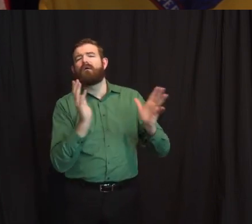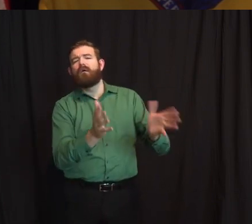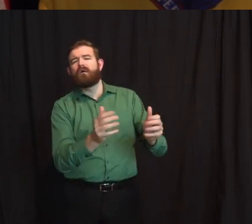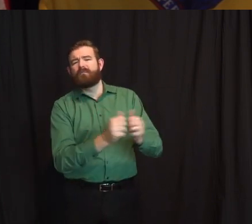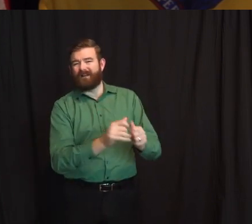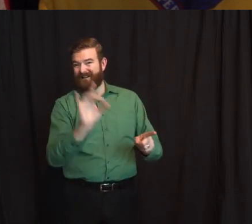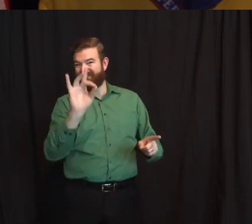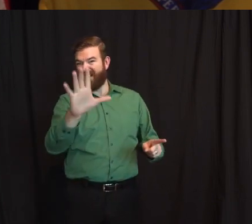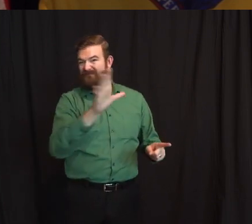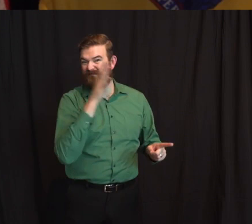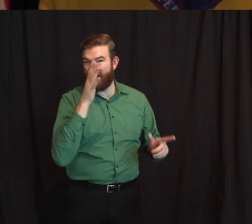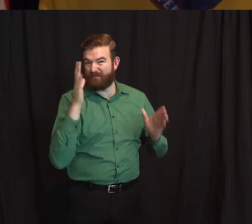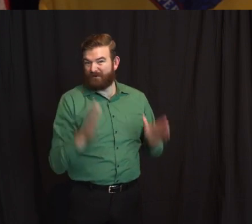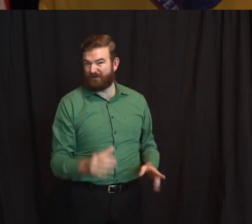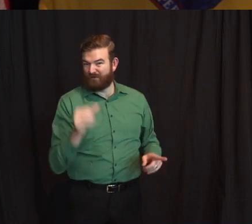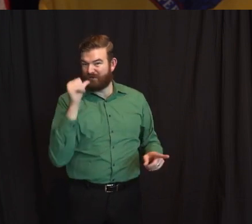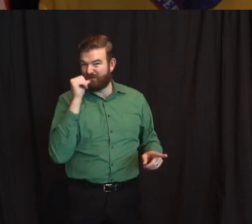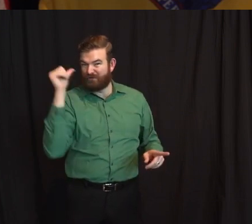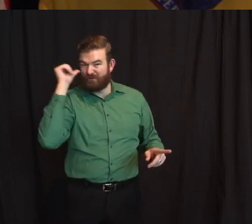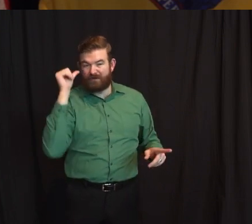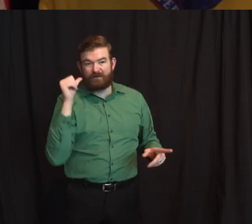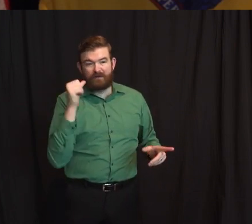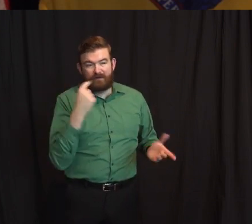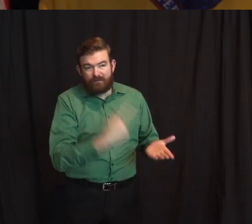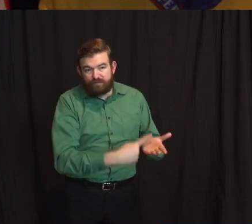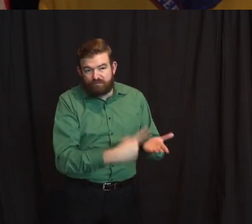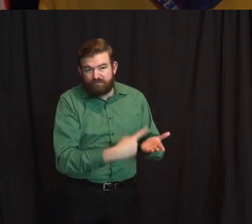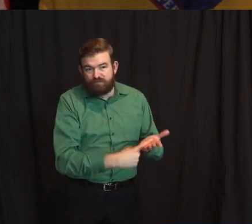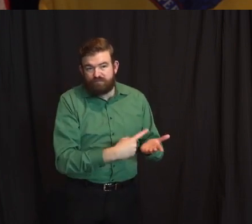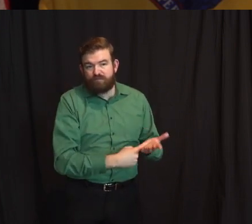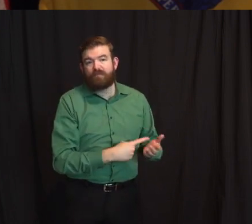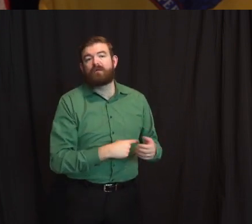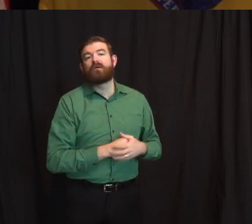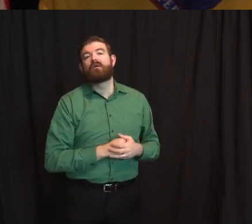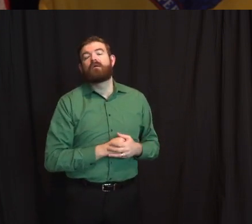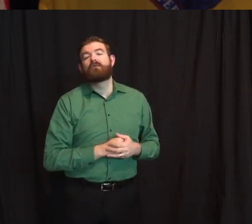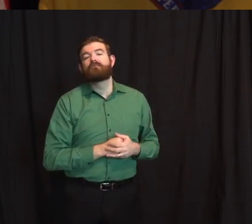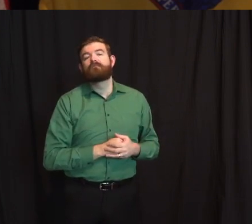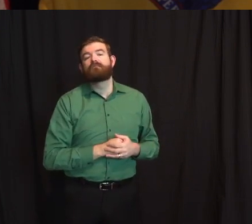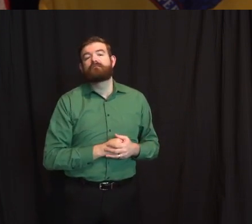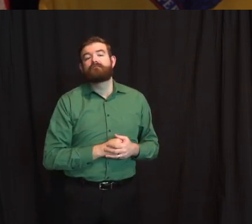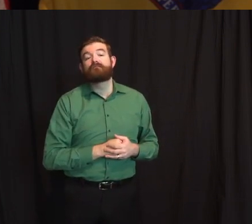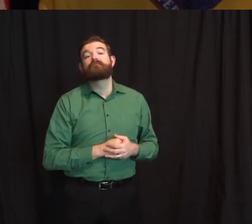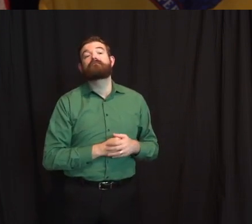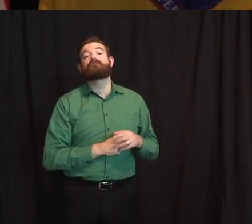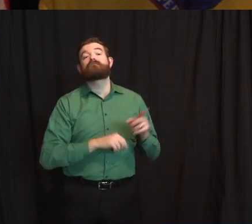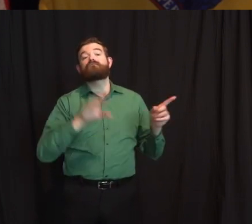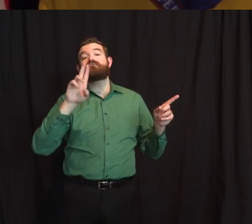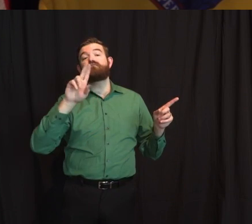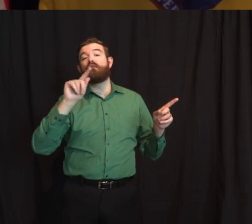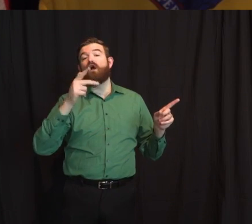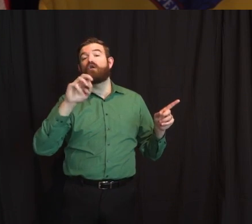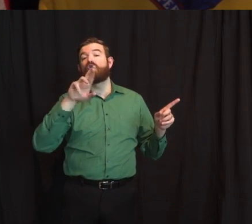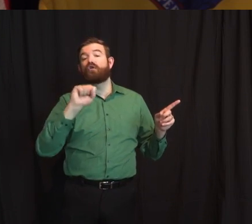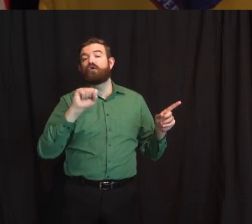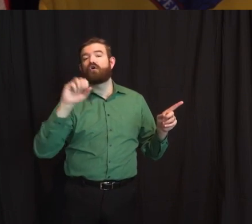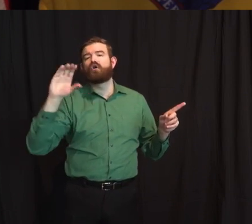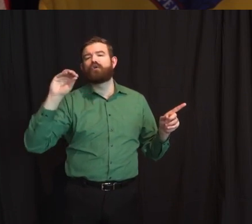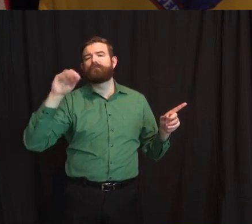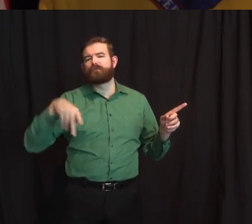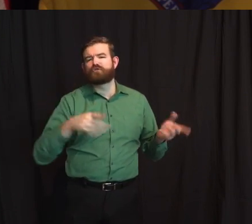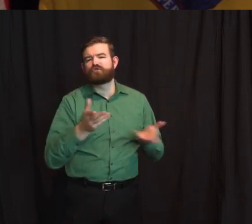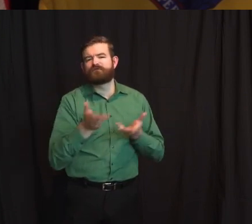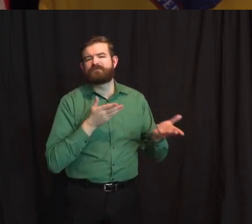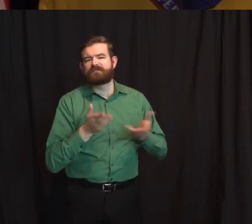owners, growers, county health and agriculture officials, the Rutgers Cooperative Extension Service, the Farm